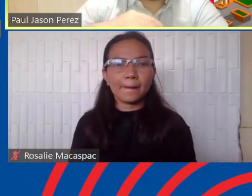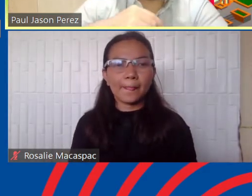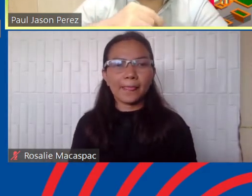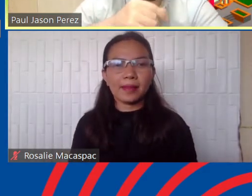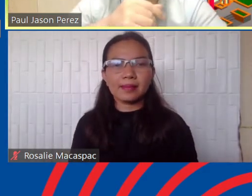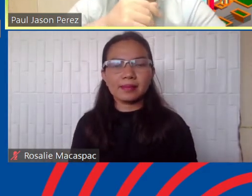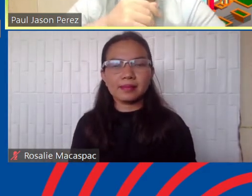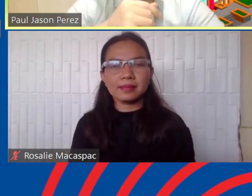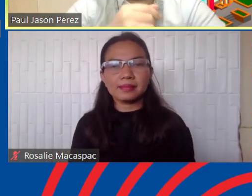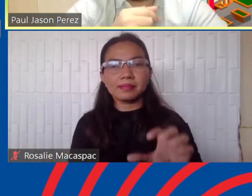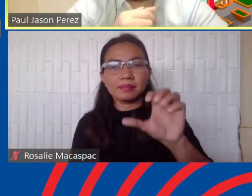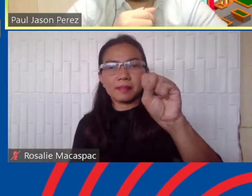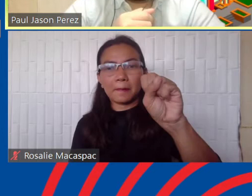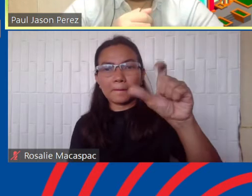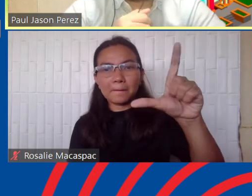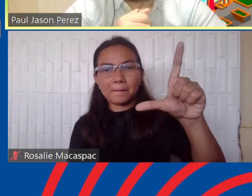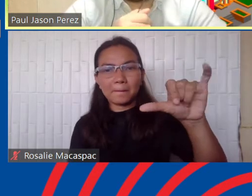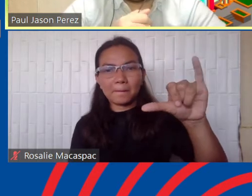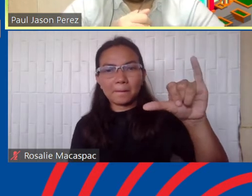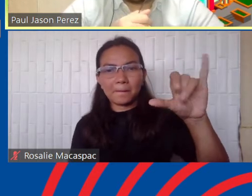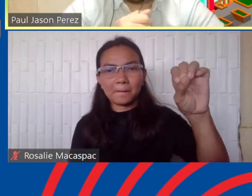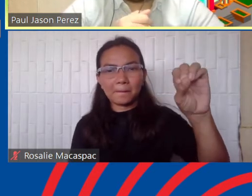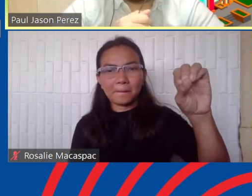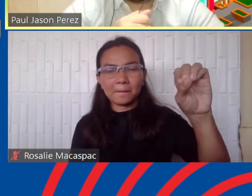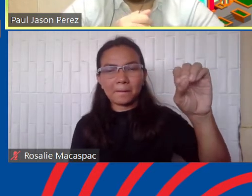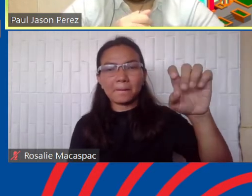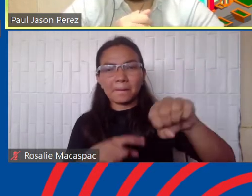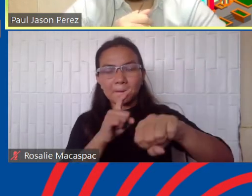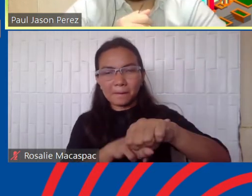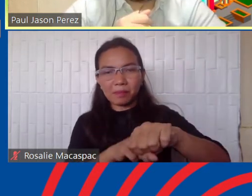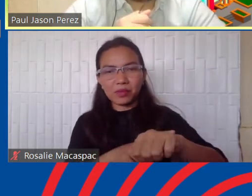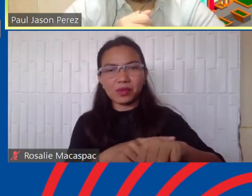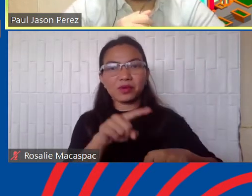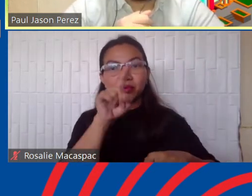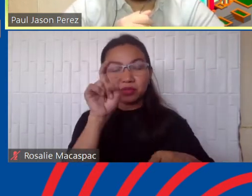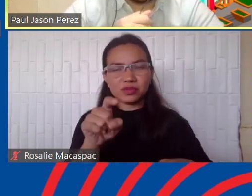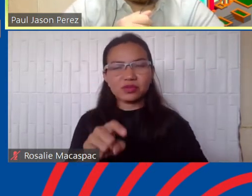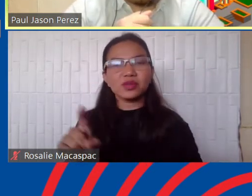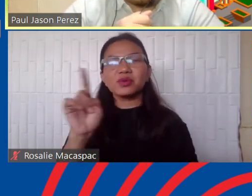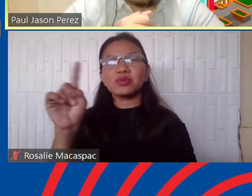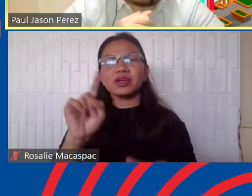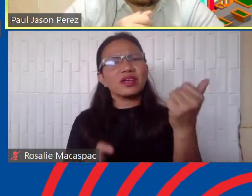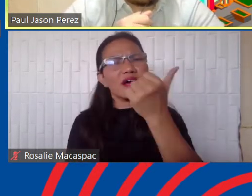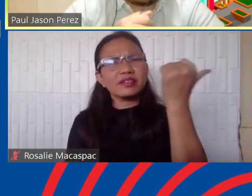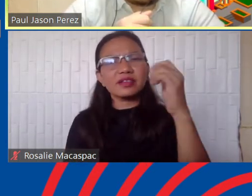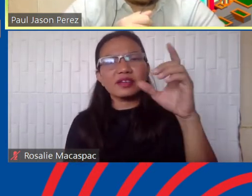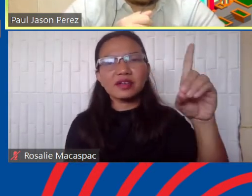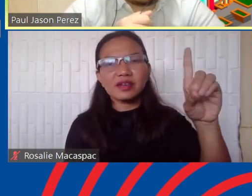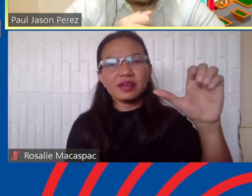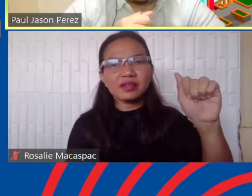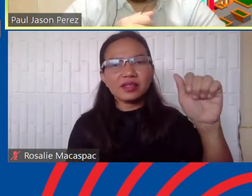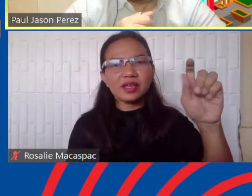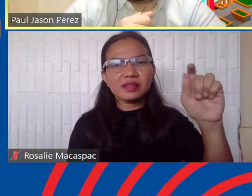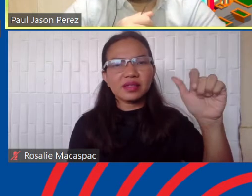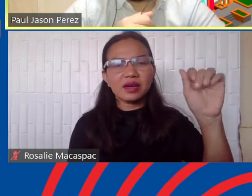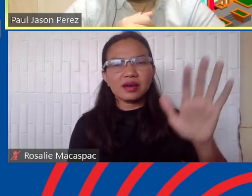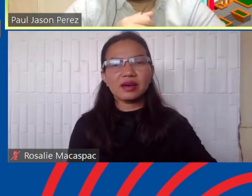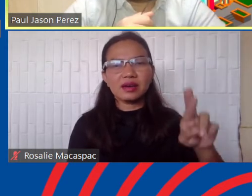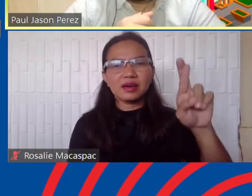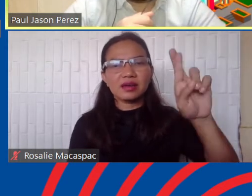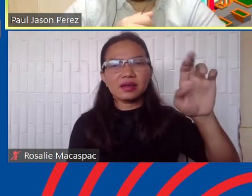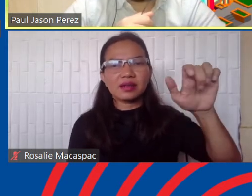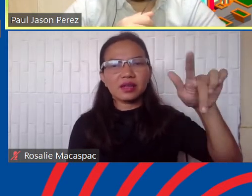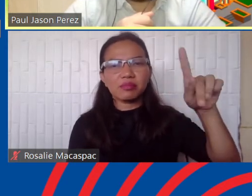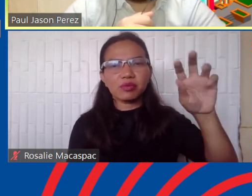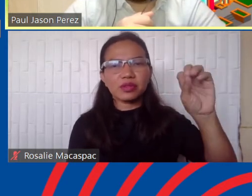So Slido time. What other data repositories do you know, especially uh, local ones here